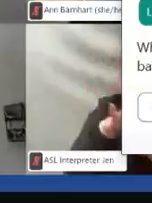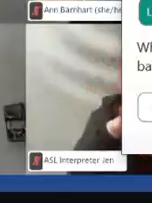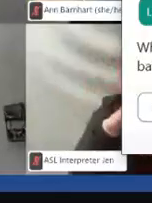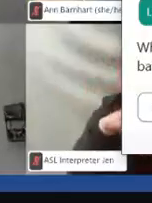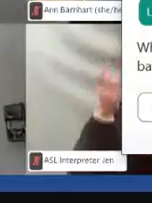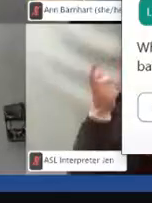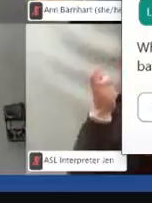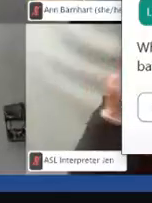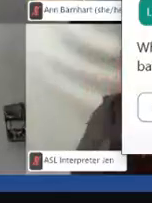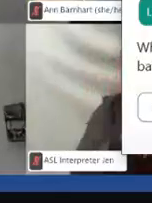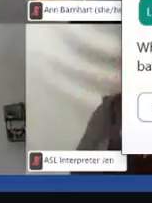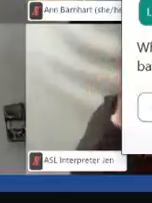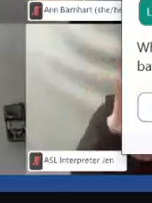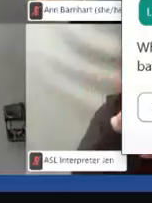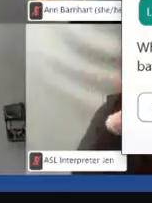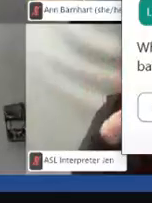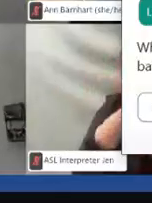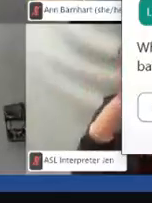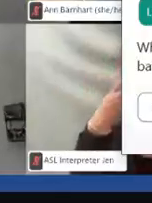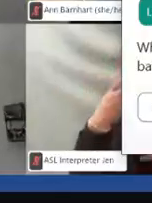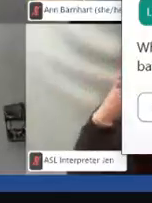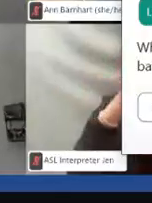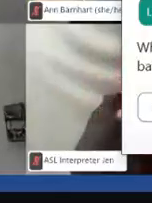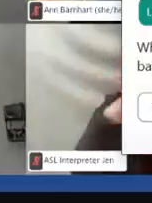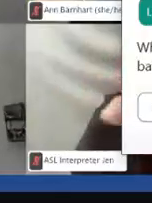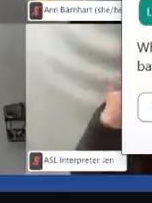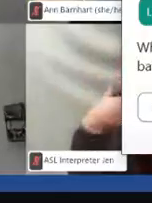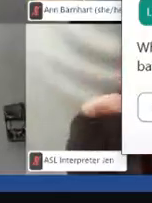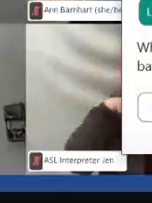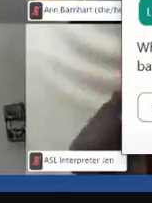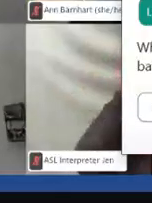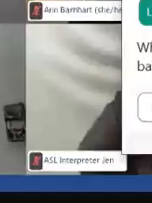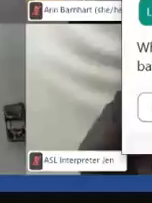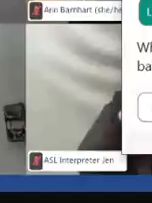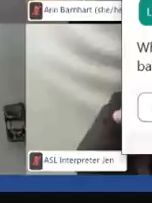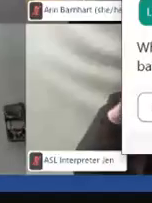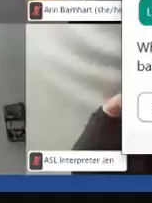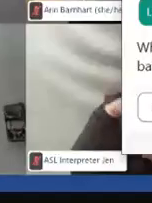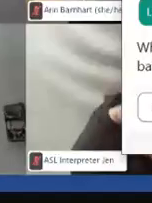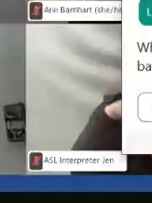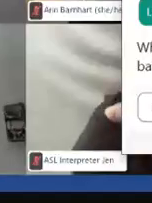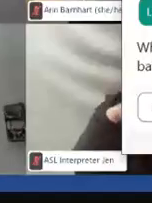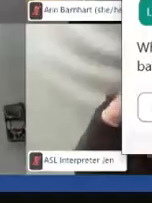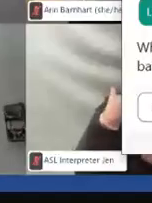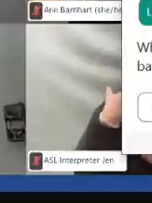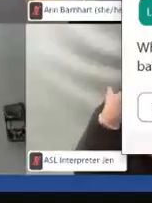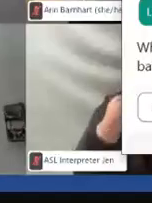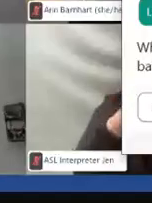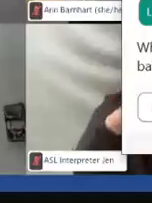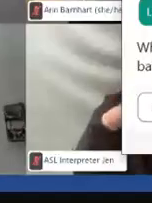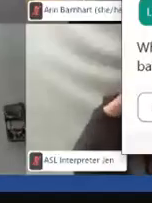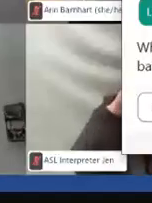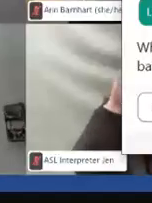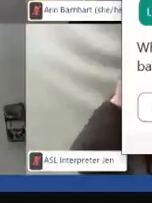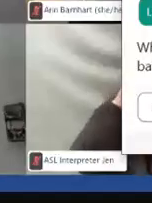to approve that consent agenda. And this has a couple of benefits. As far as time saving, we don't have to hear all